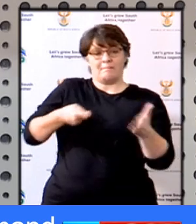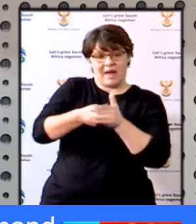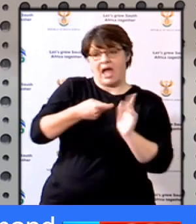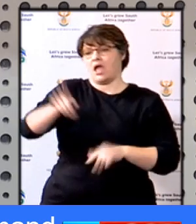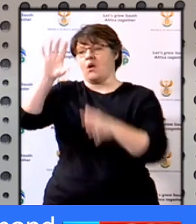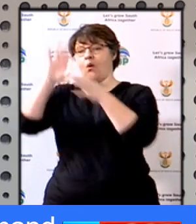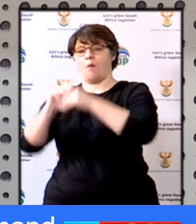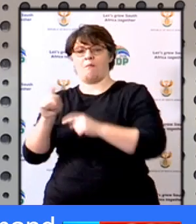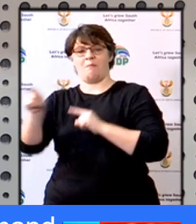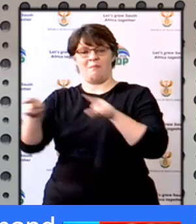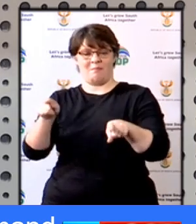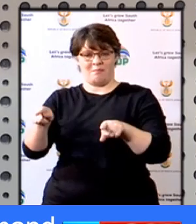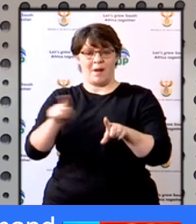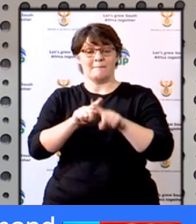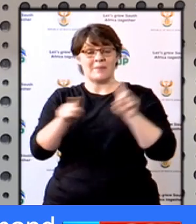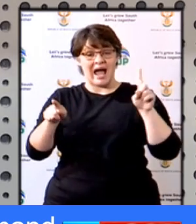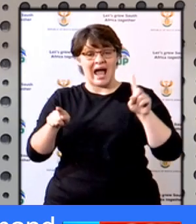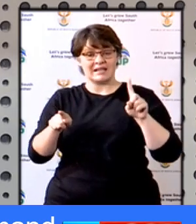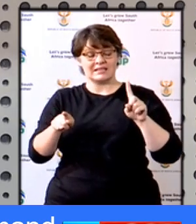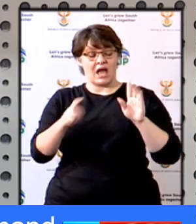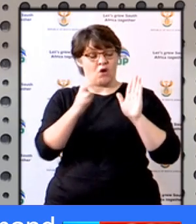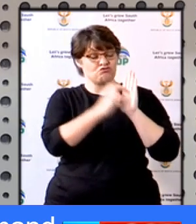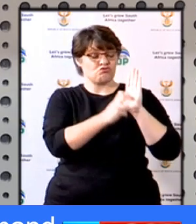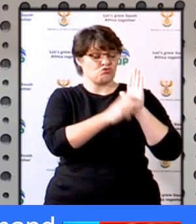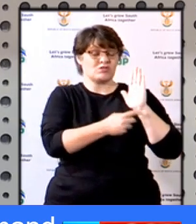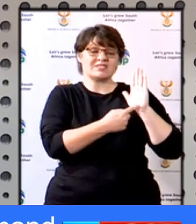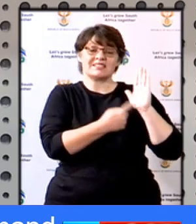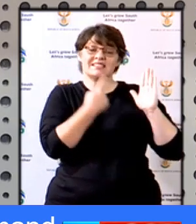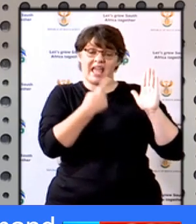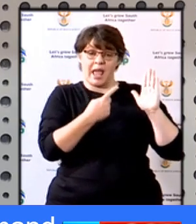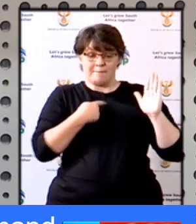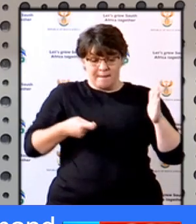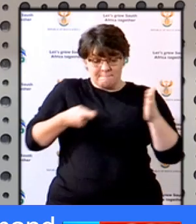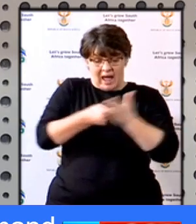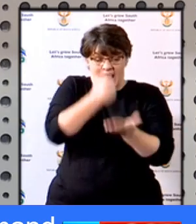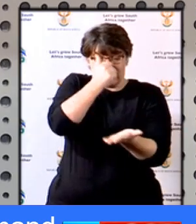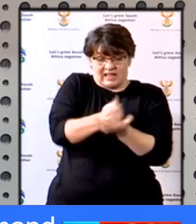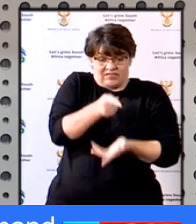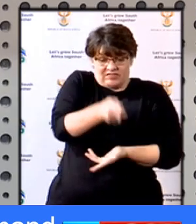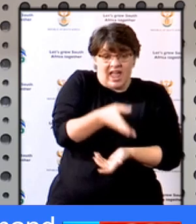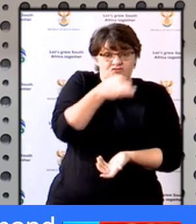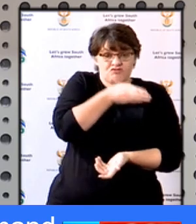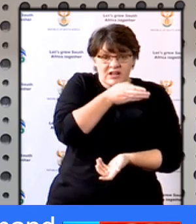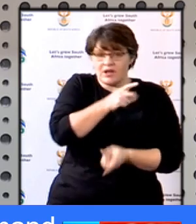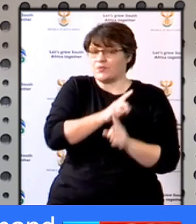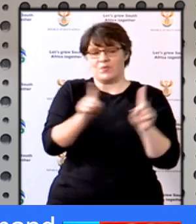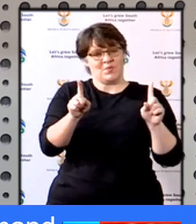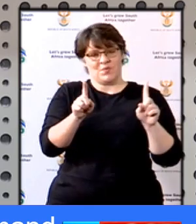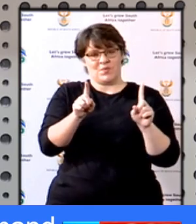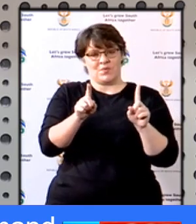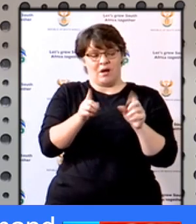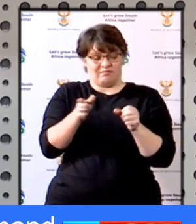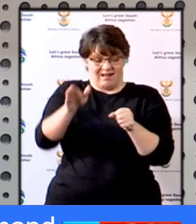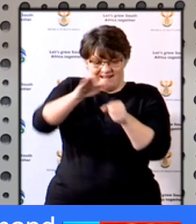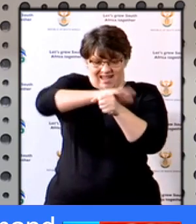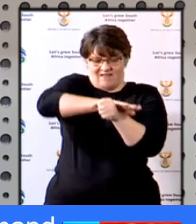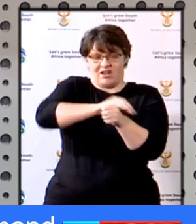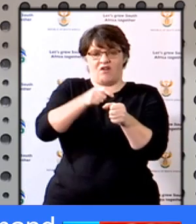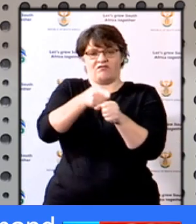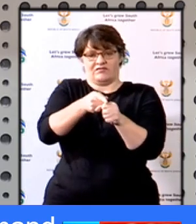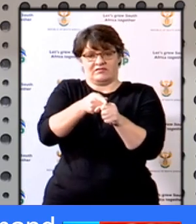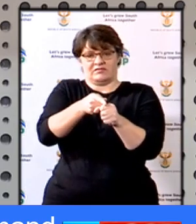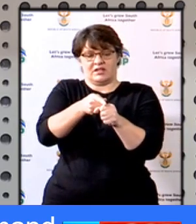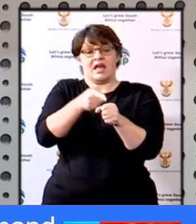the condition of the sale is that it can only be sold in sealed containers